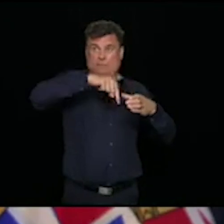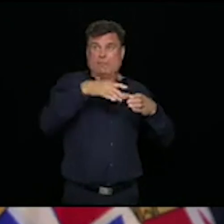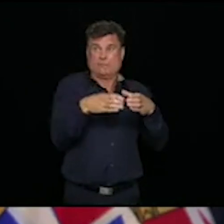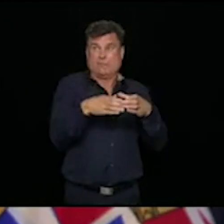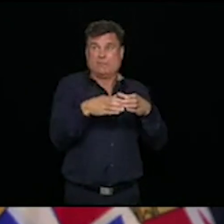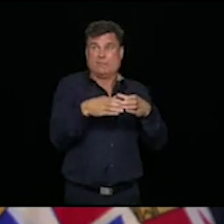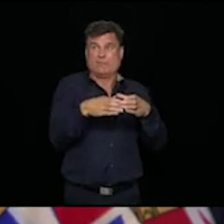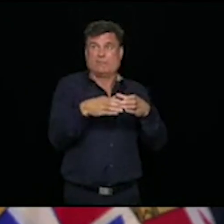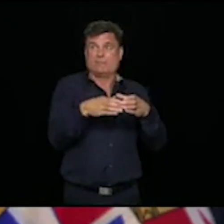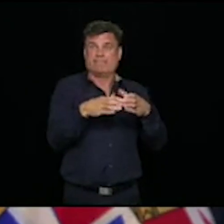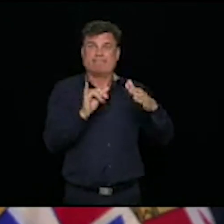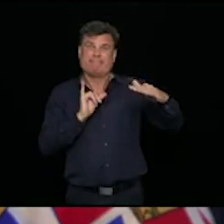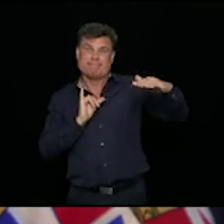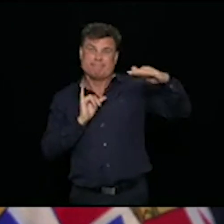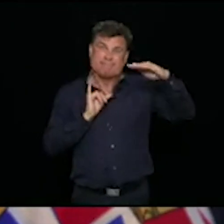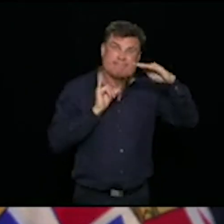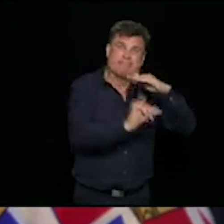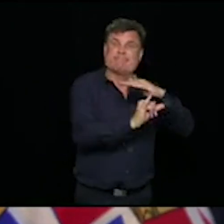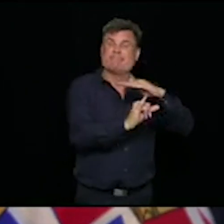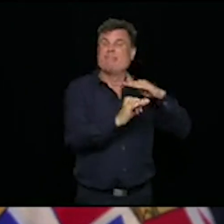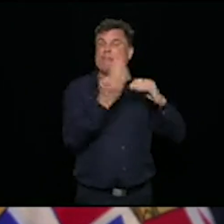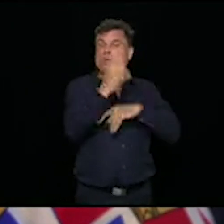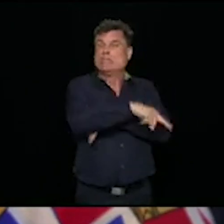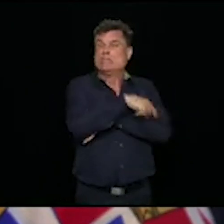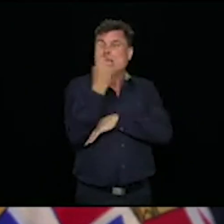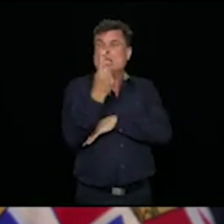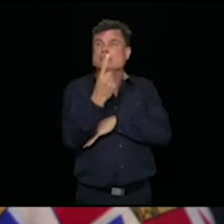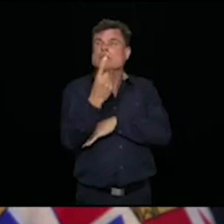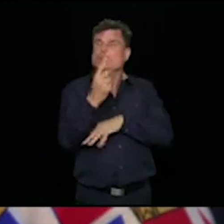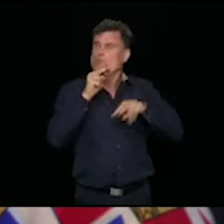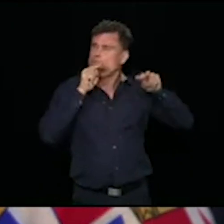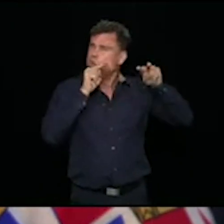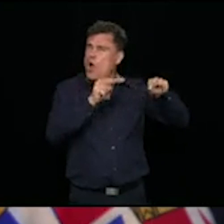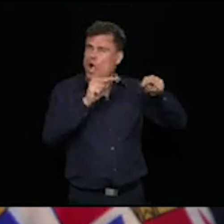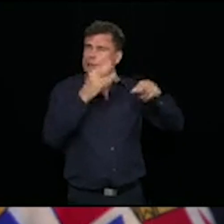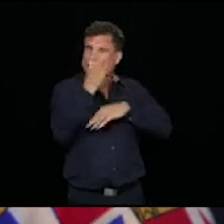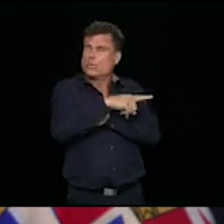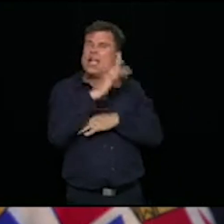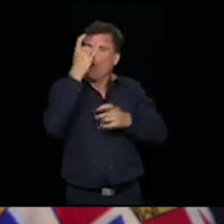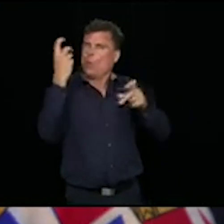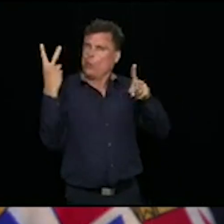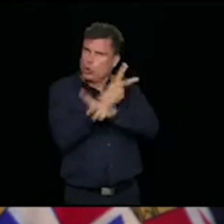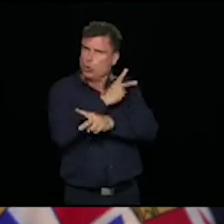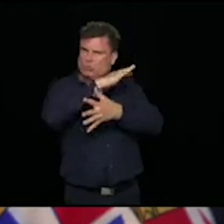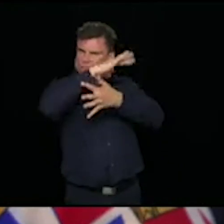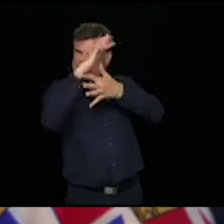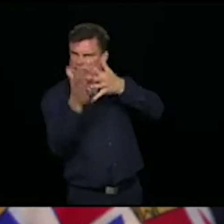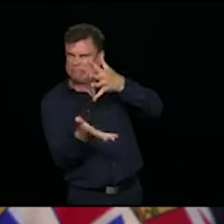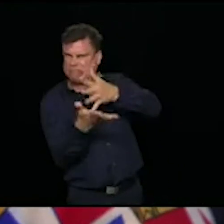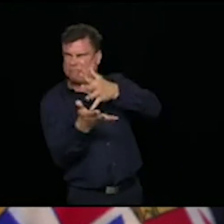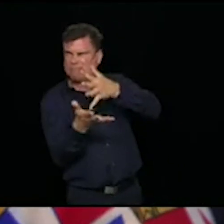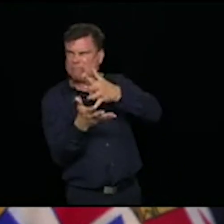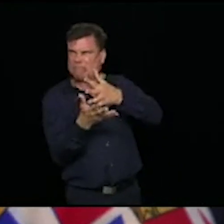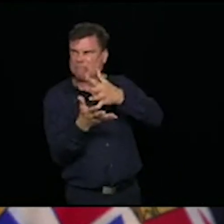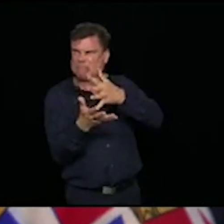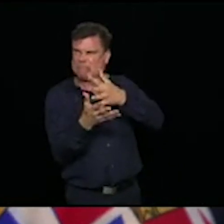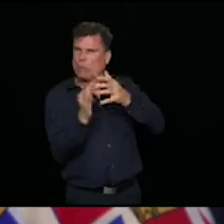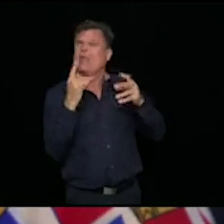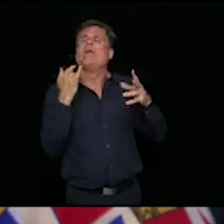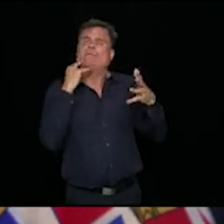asked to self-isolate and be monitored and tested. That would be sort of the extent of